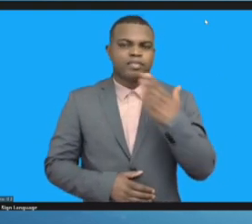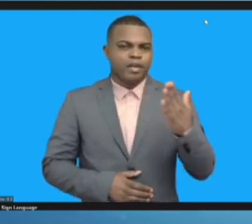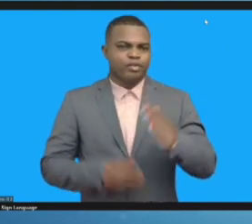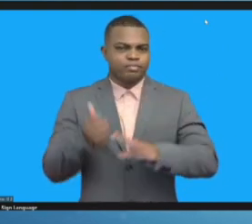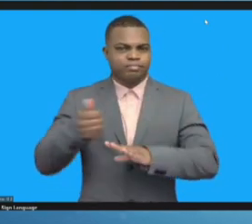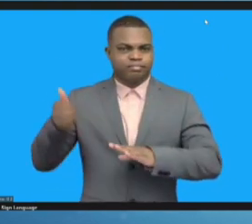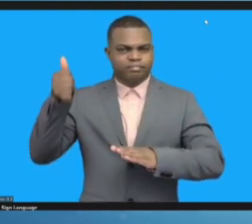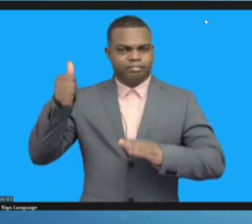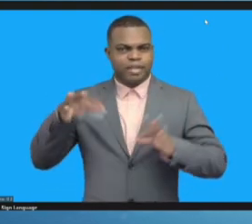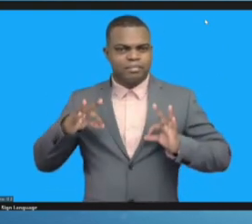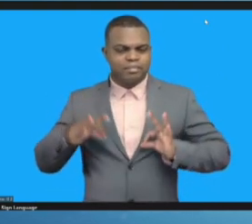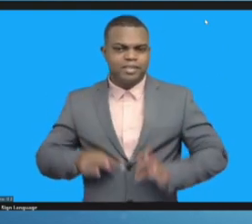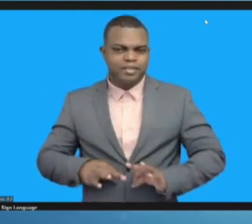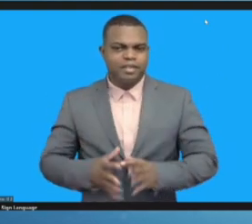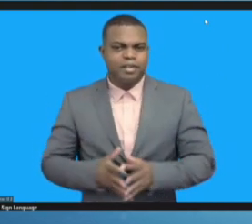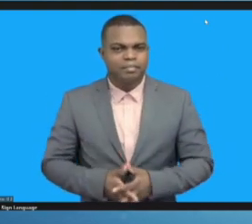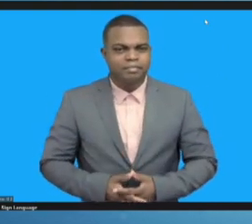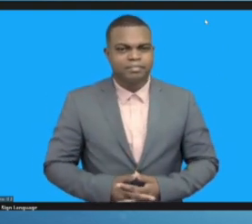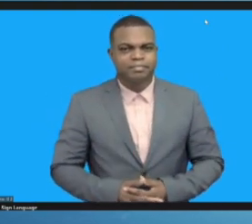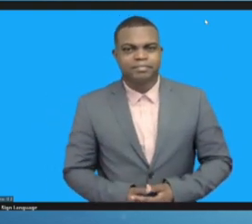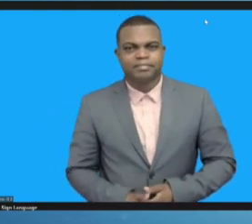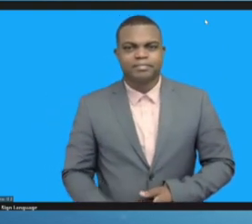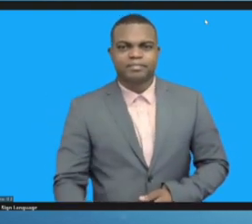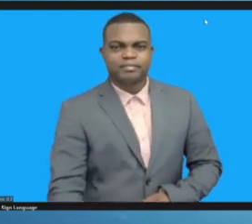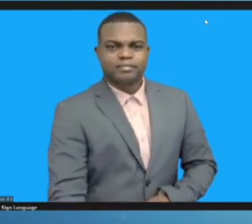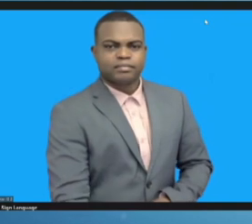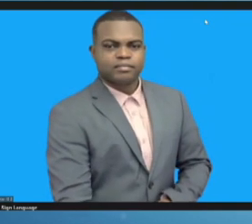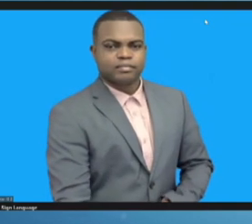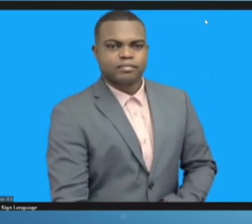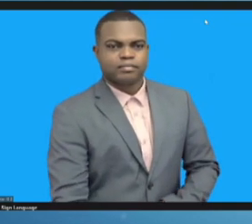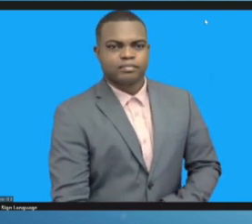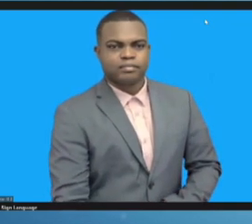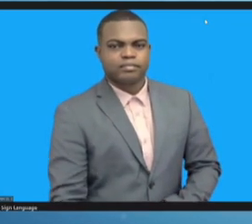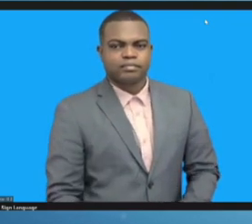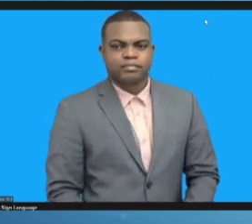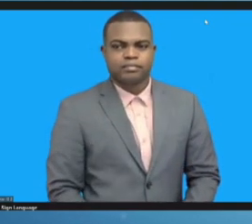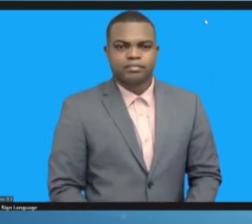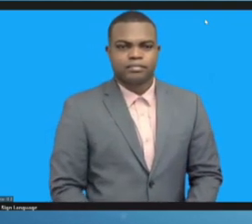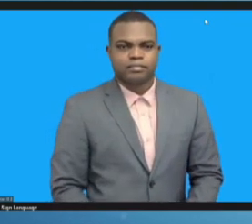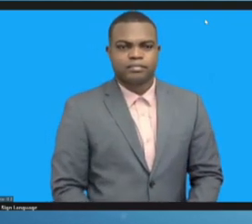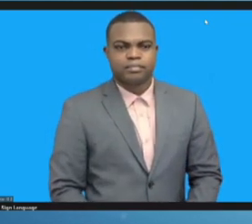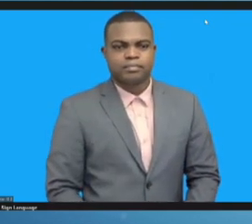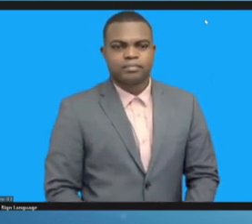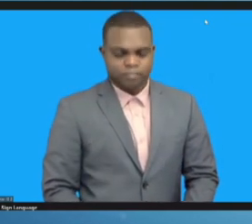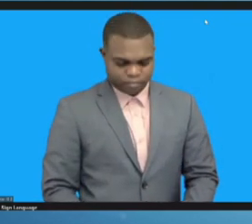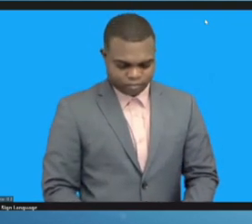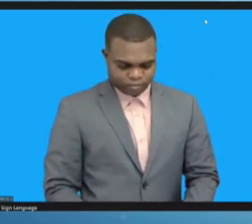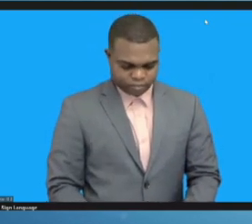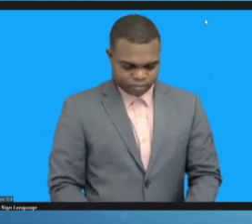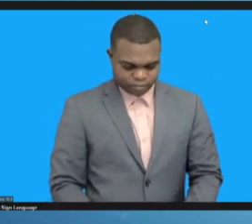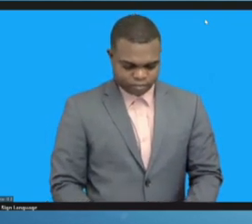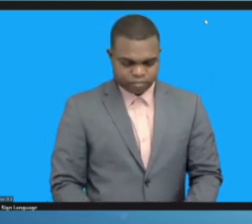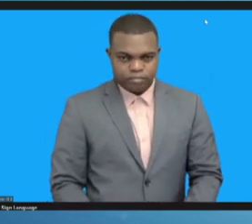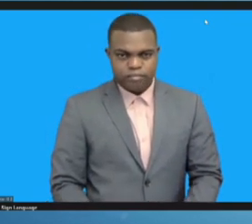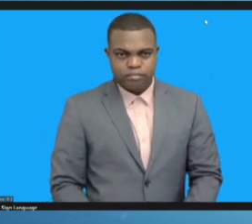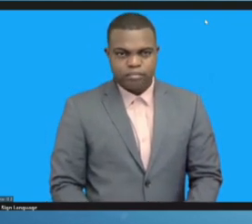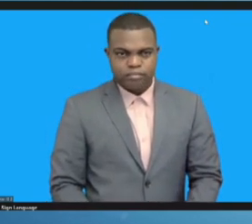Ethiopia, the host of the 17th Internet Governance Forum, IGF 2022, and guest of